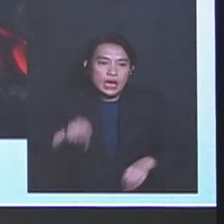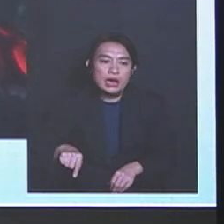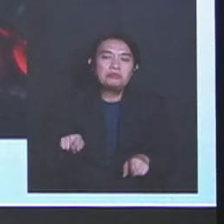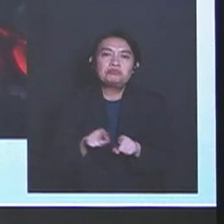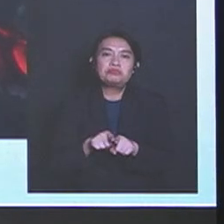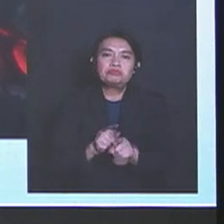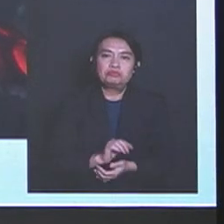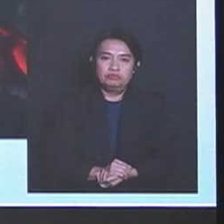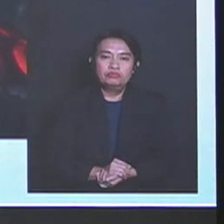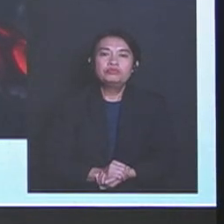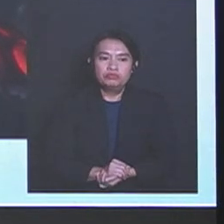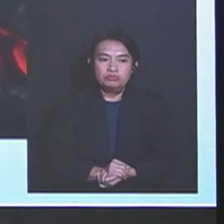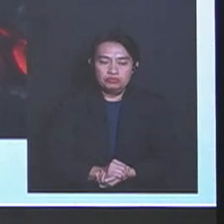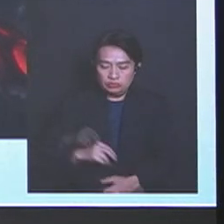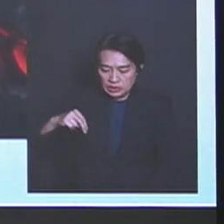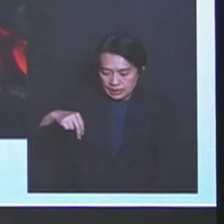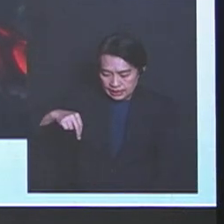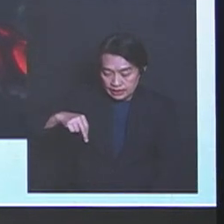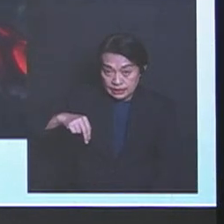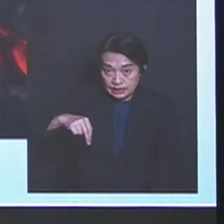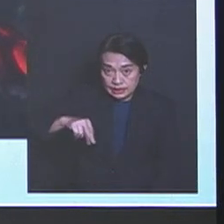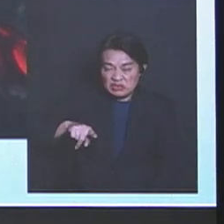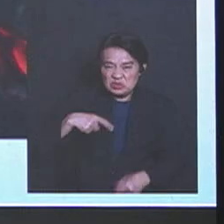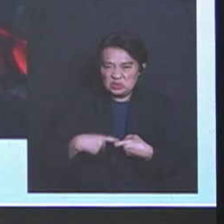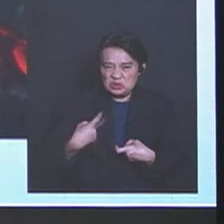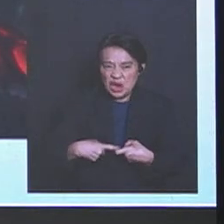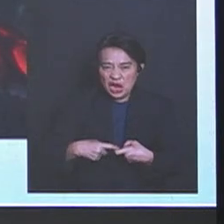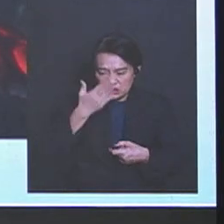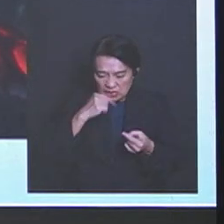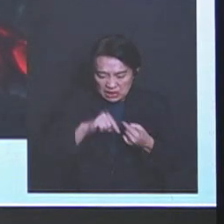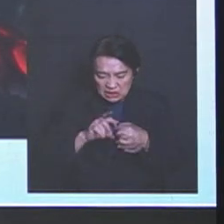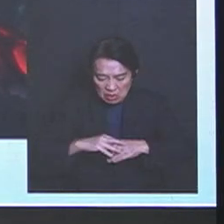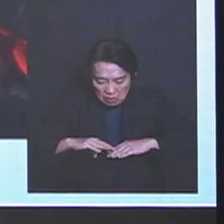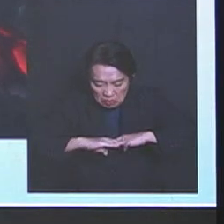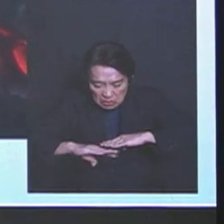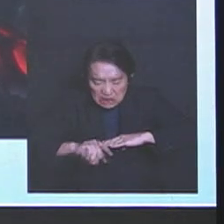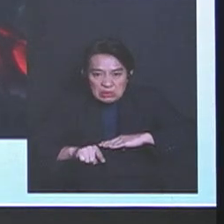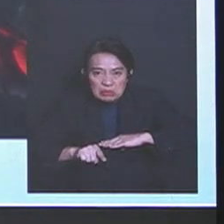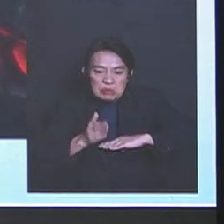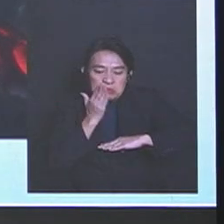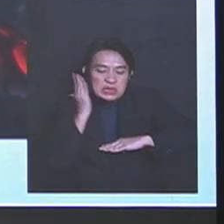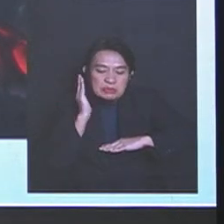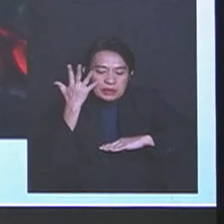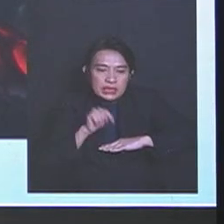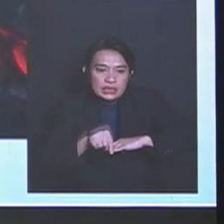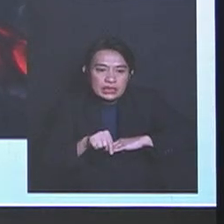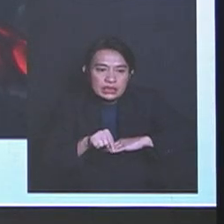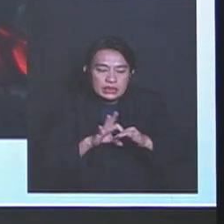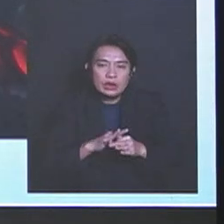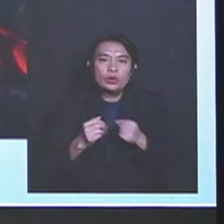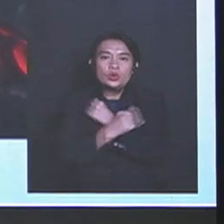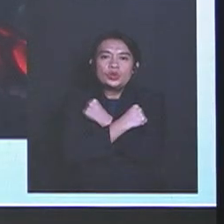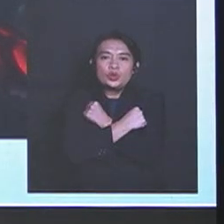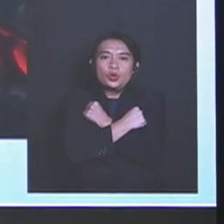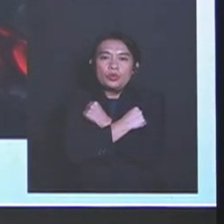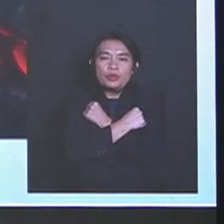small soil, it's very hard to walk. If you see this one is in, I think, Sukhumvit 49, and you can see a